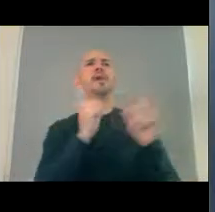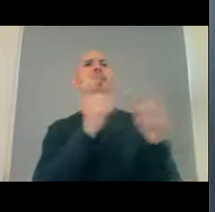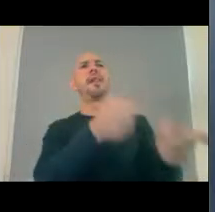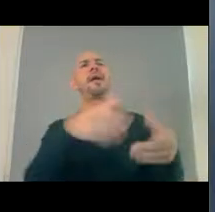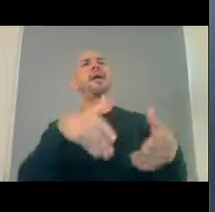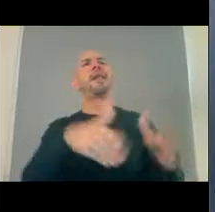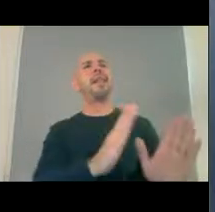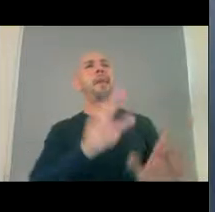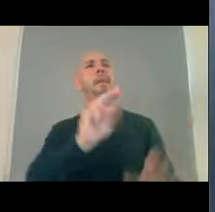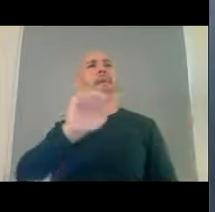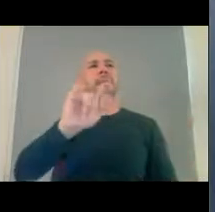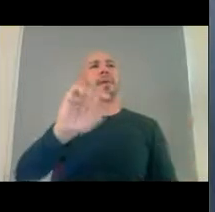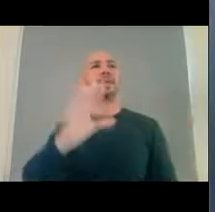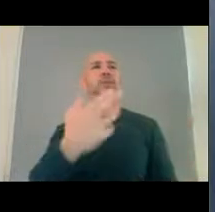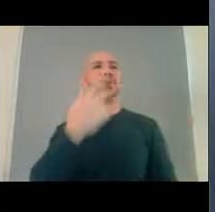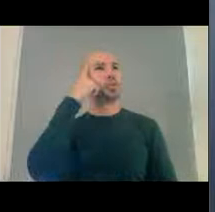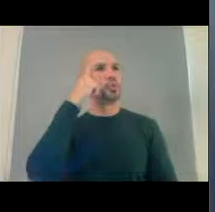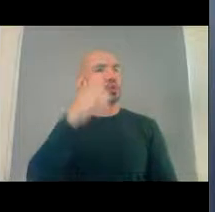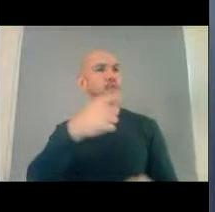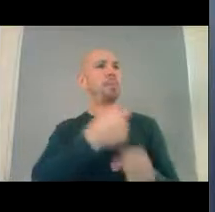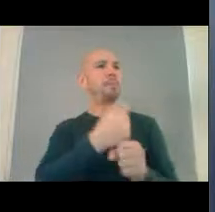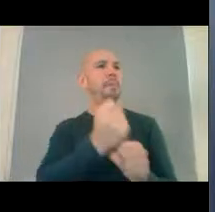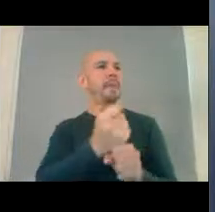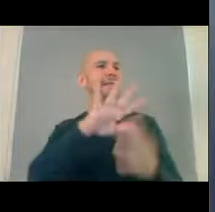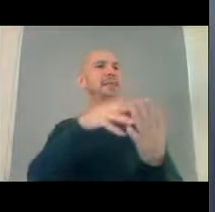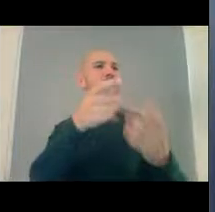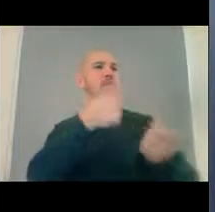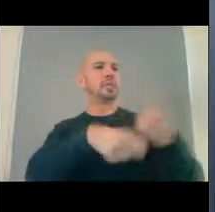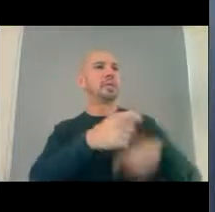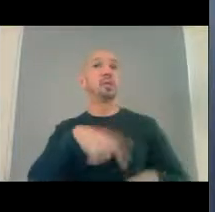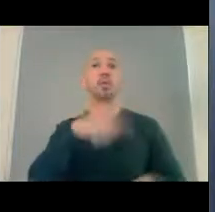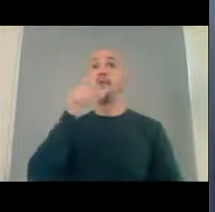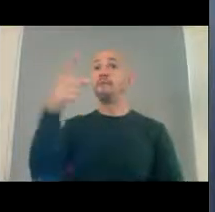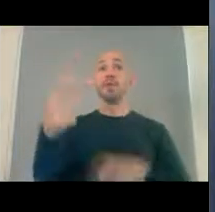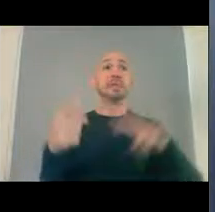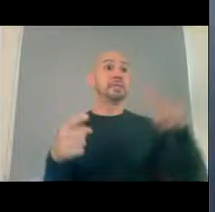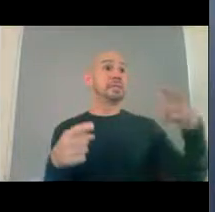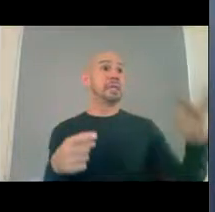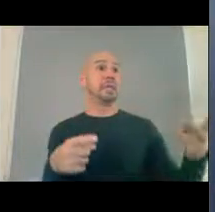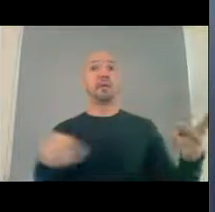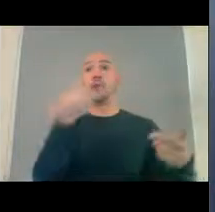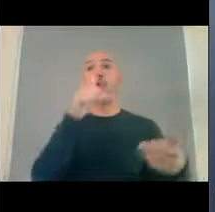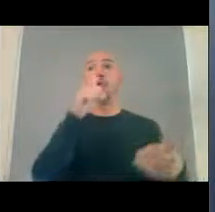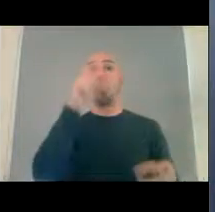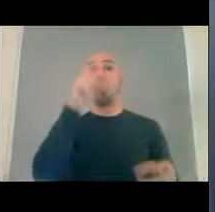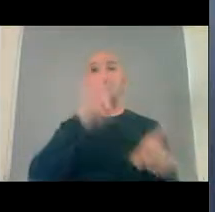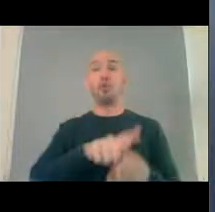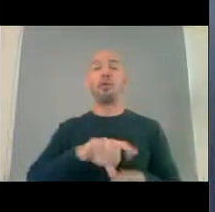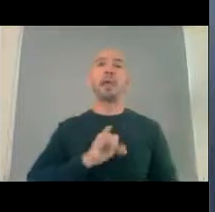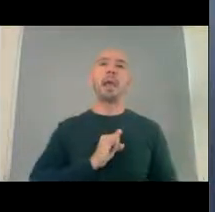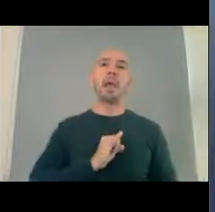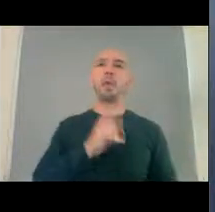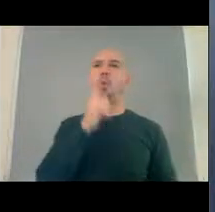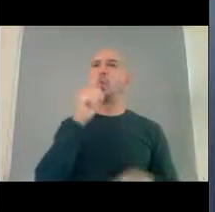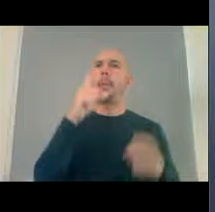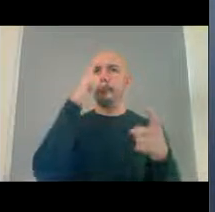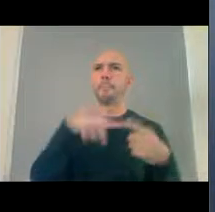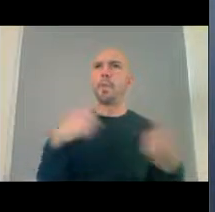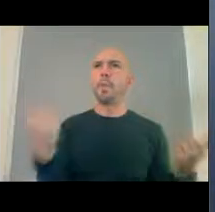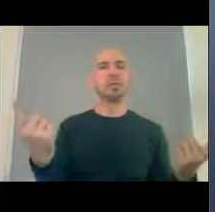uh changes to the schedule motion to approve martinez martinez second second grisby all those in favor aye aye opposed